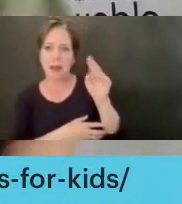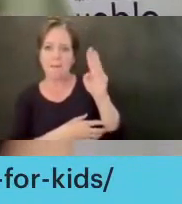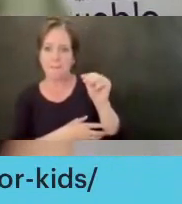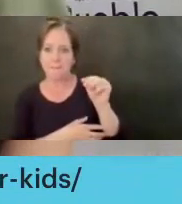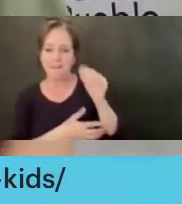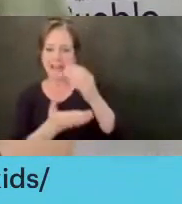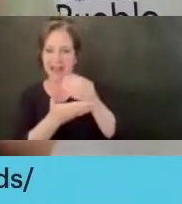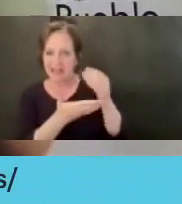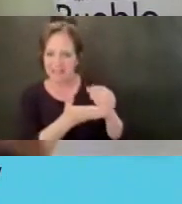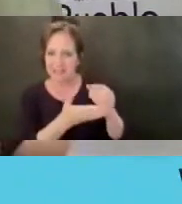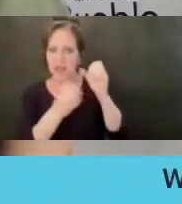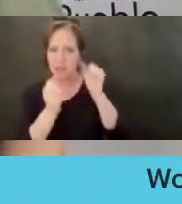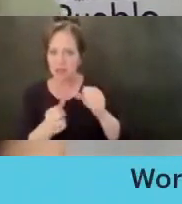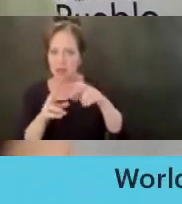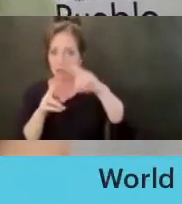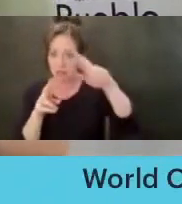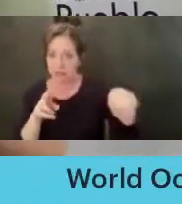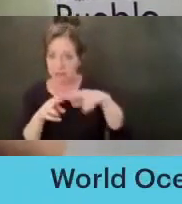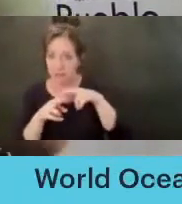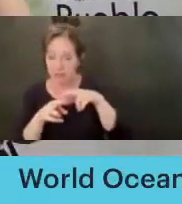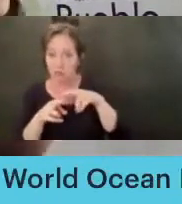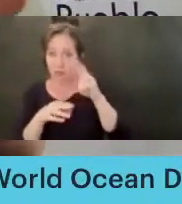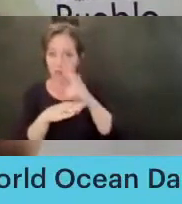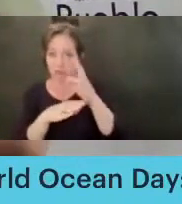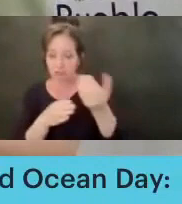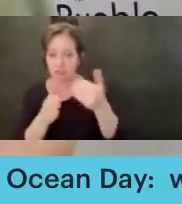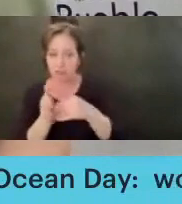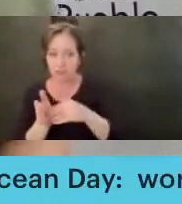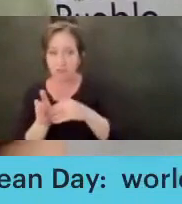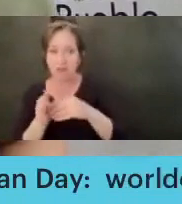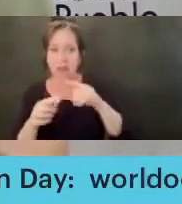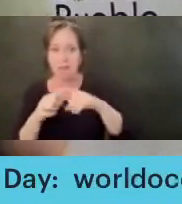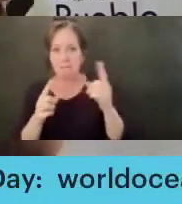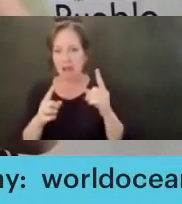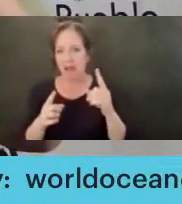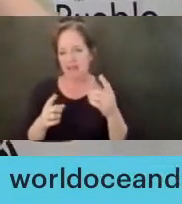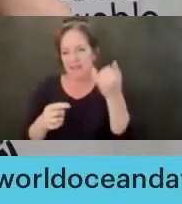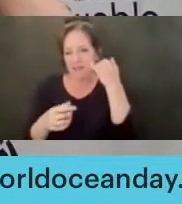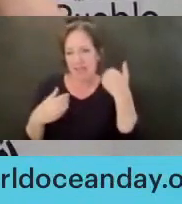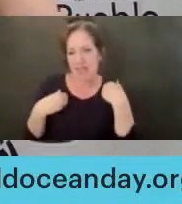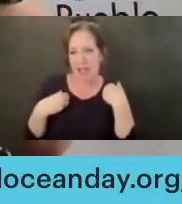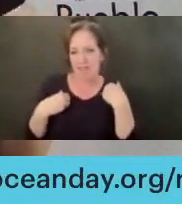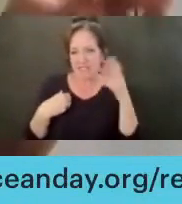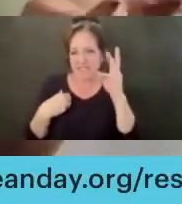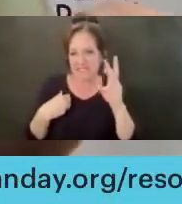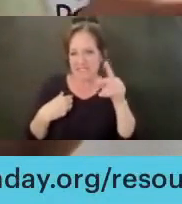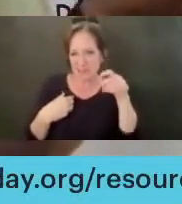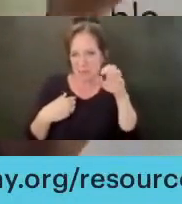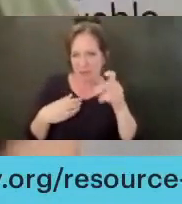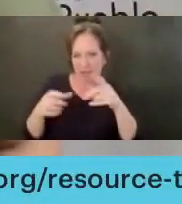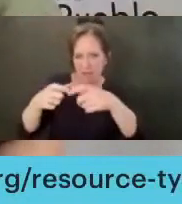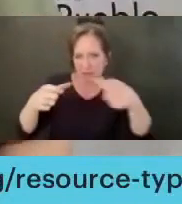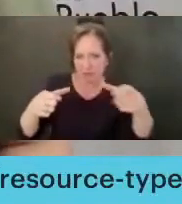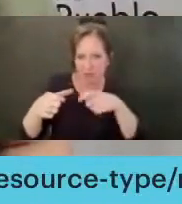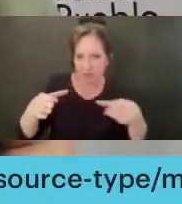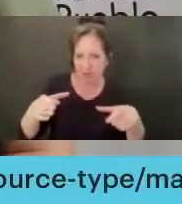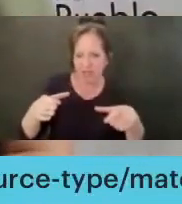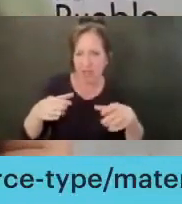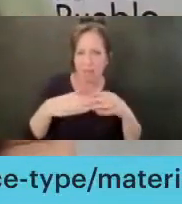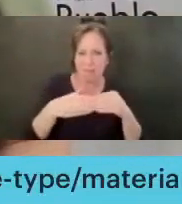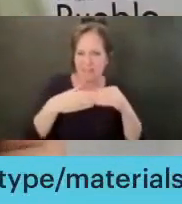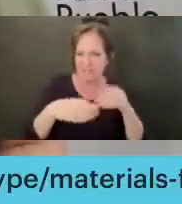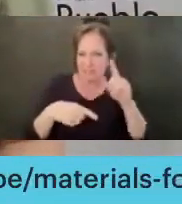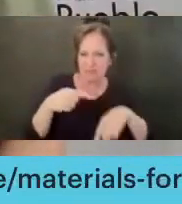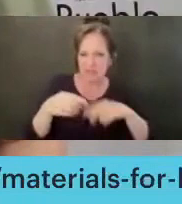they come in can also be recycled as well. Whereas the ones with the six-pack rings and the bottles that your drinks come in are both plastic, so they really can't be